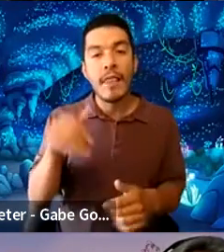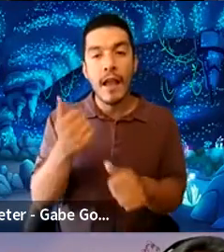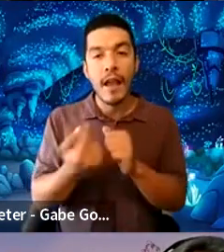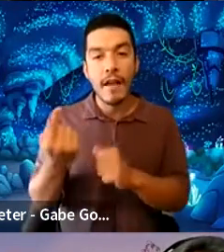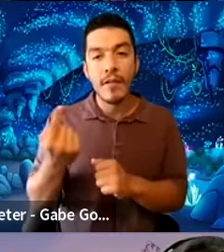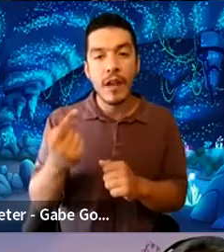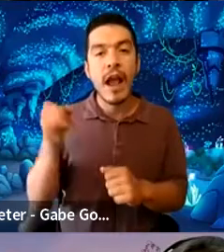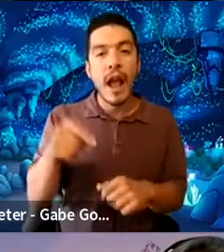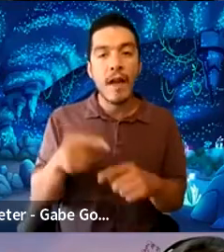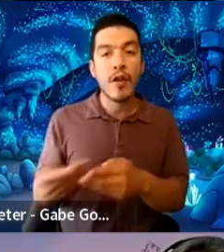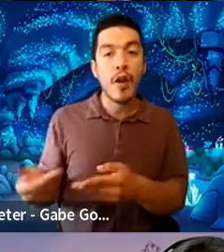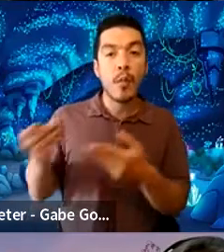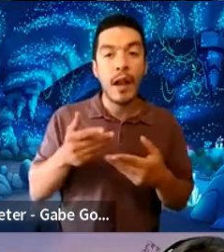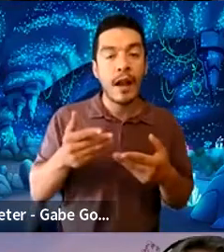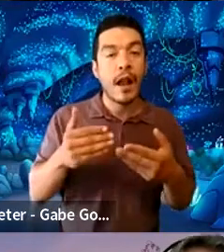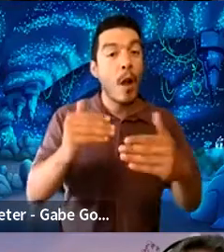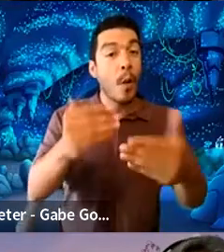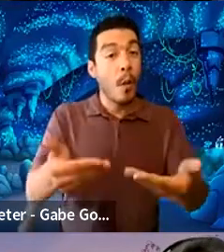everyone had to bring a welcome gift